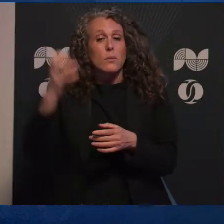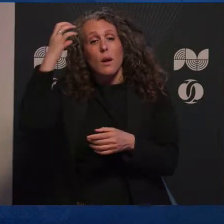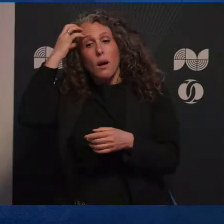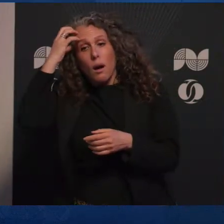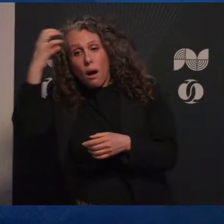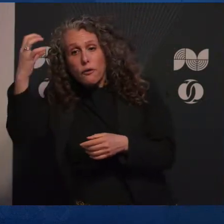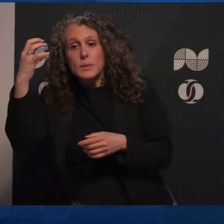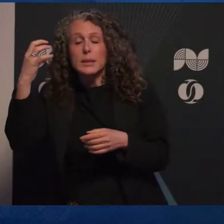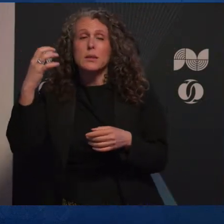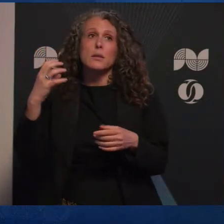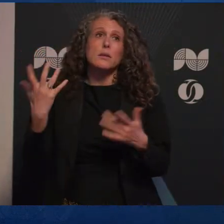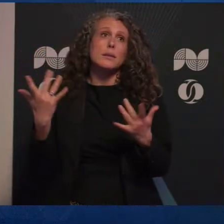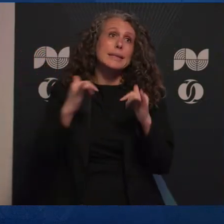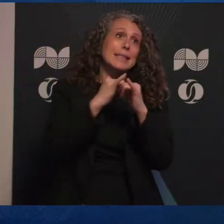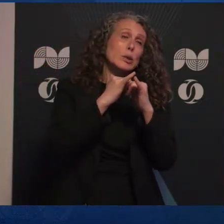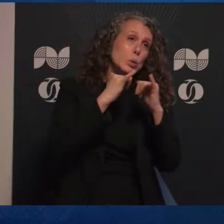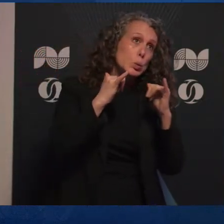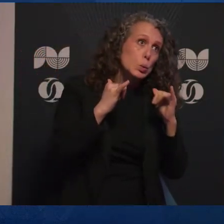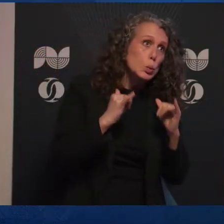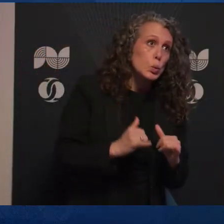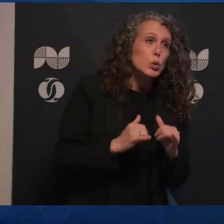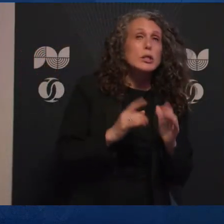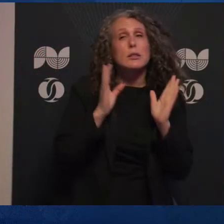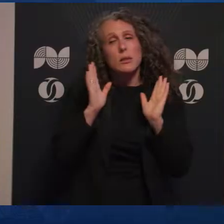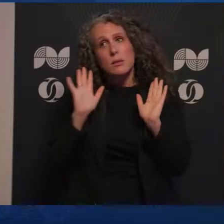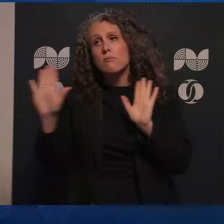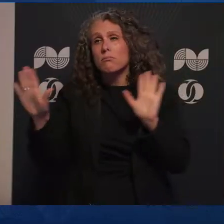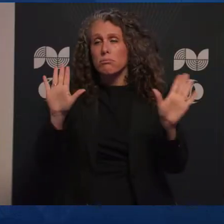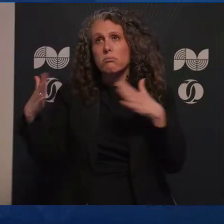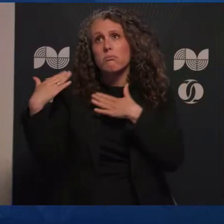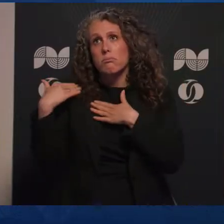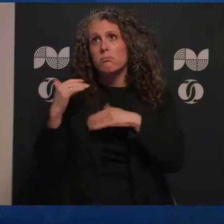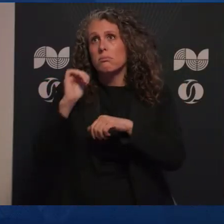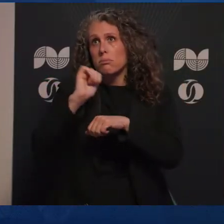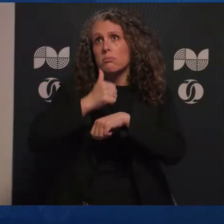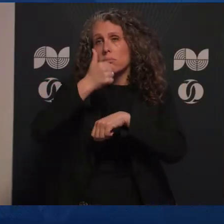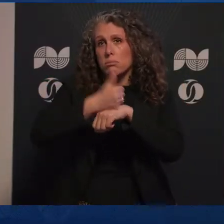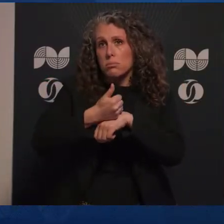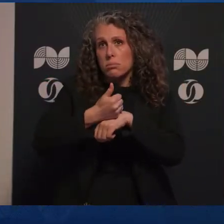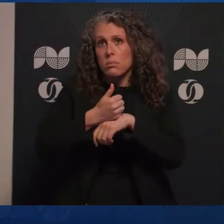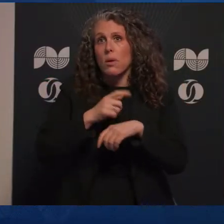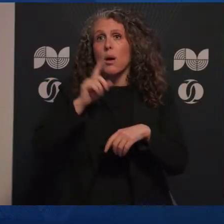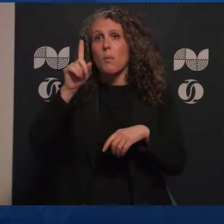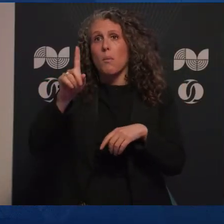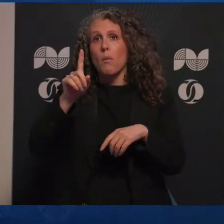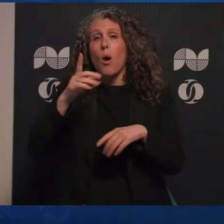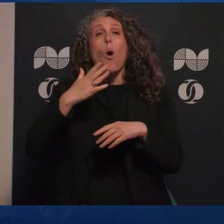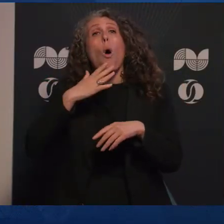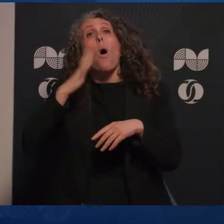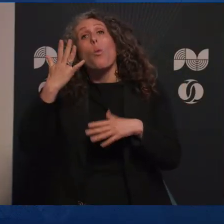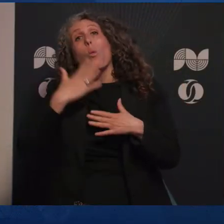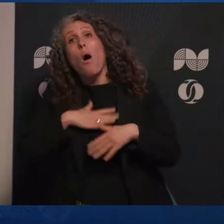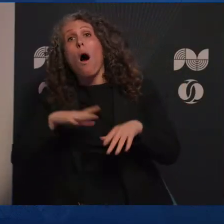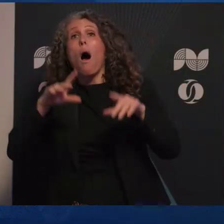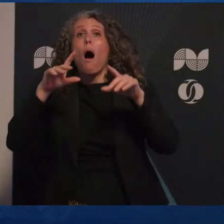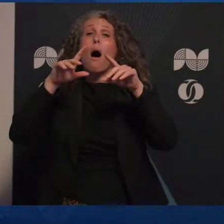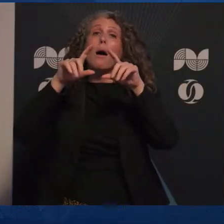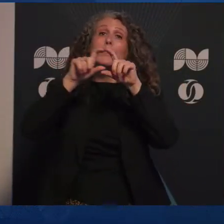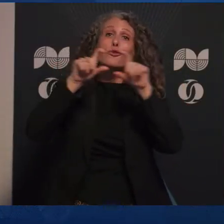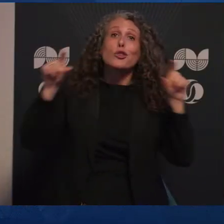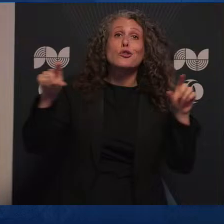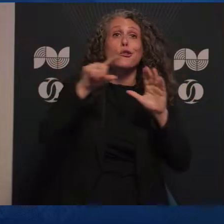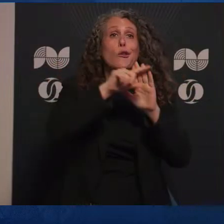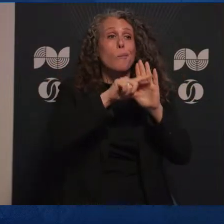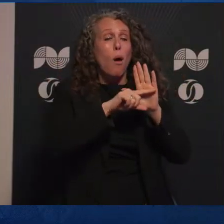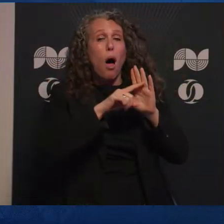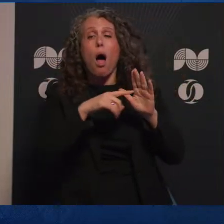to set up this, but the important is not the industrial policy create more bureaucracy.